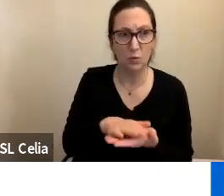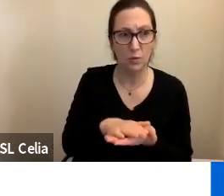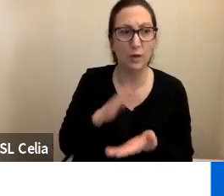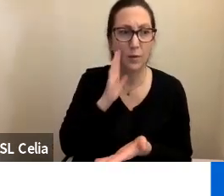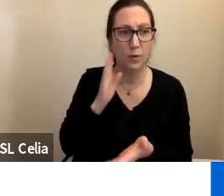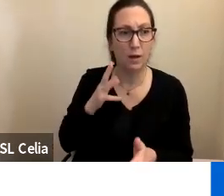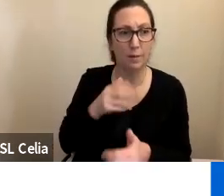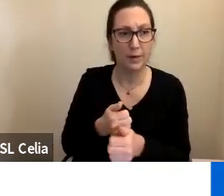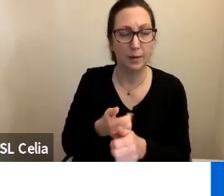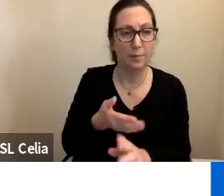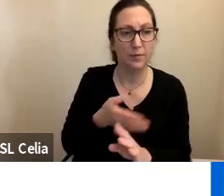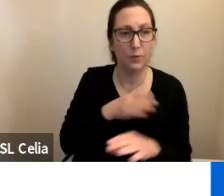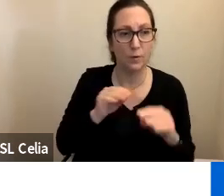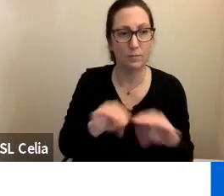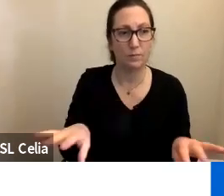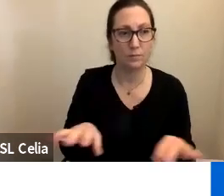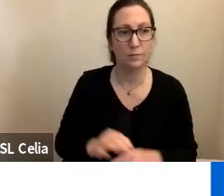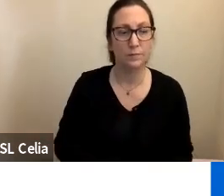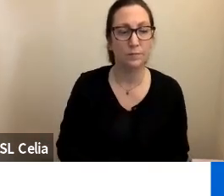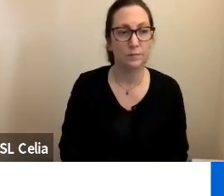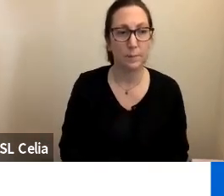updated before we send out these slides to you all.